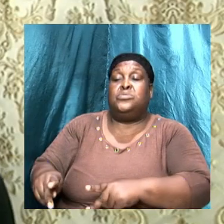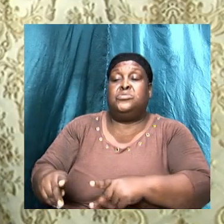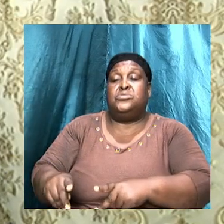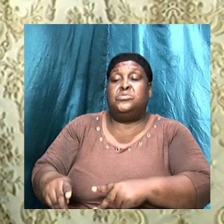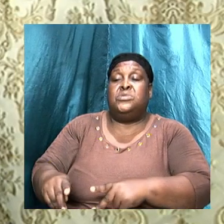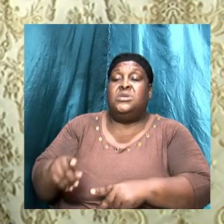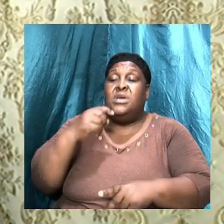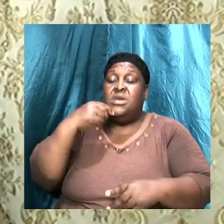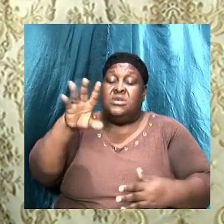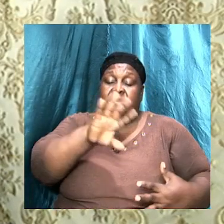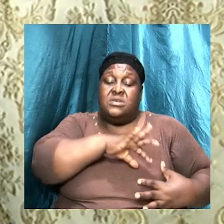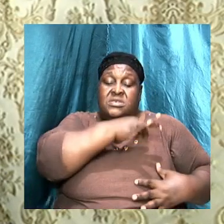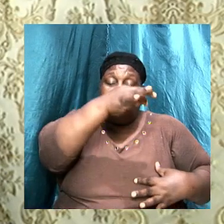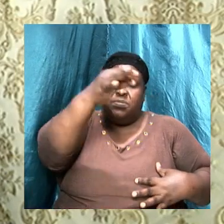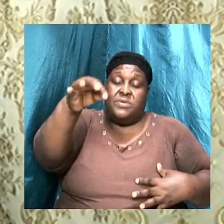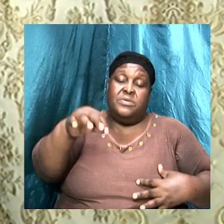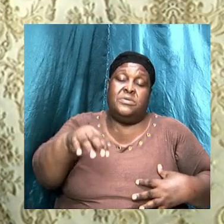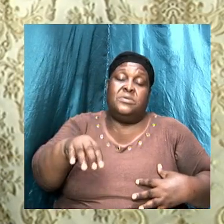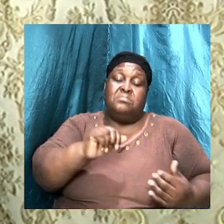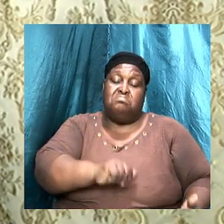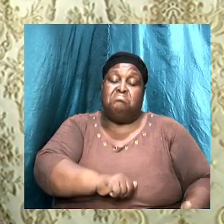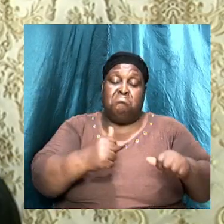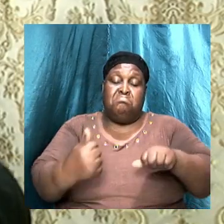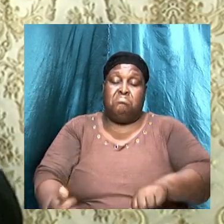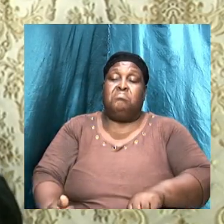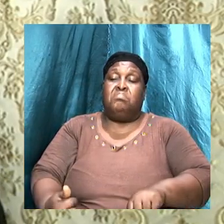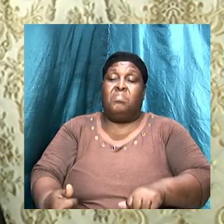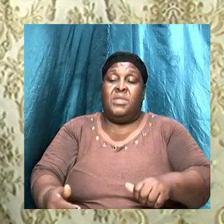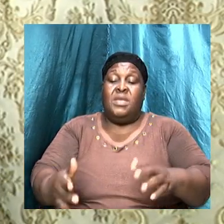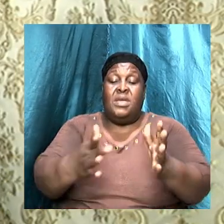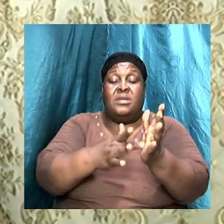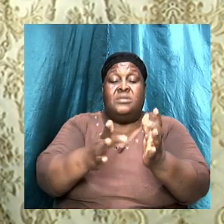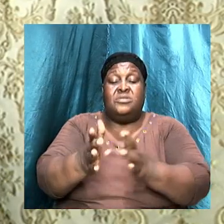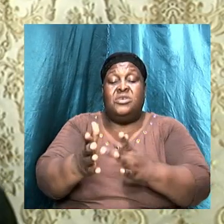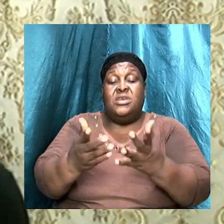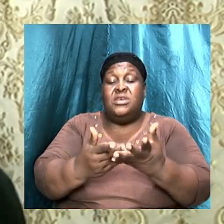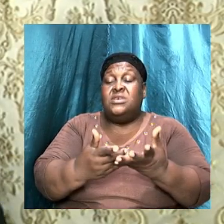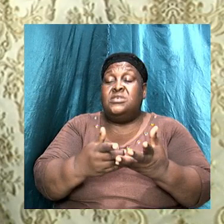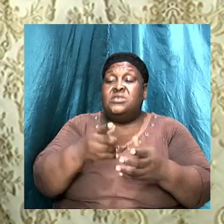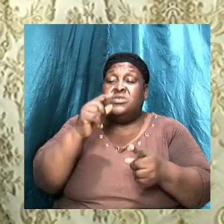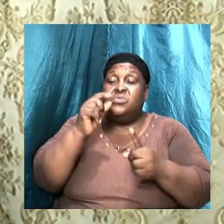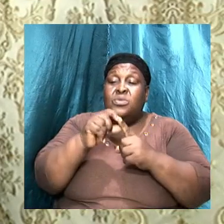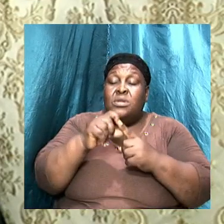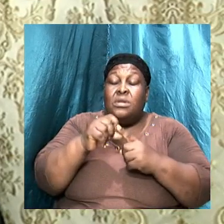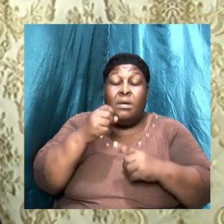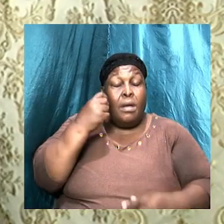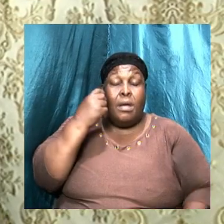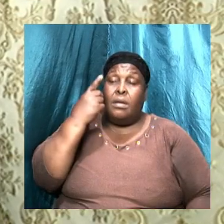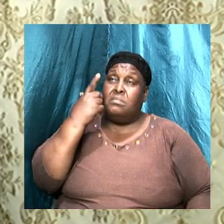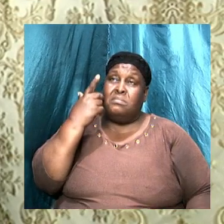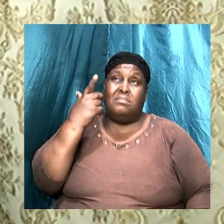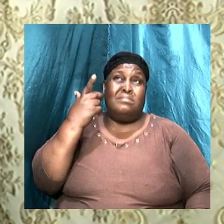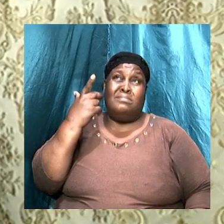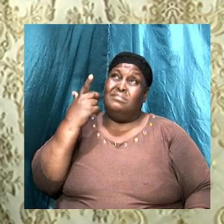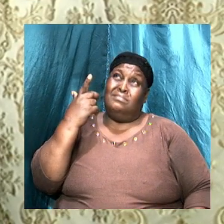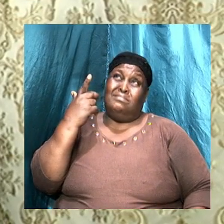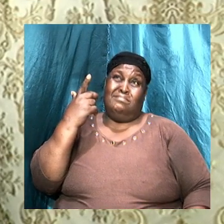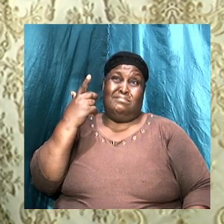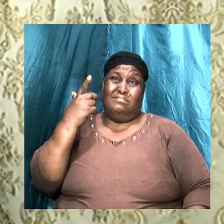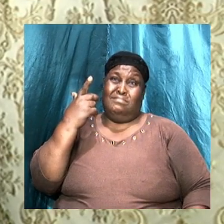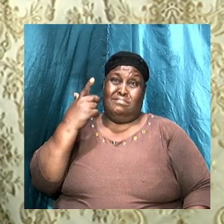on spirit baptism. Jesus' exact words, Marvel not, I say unto you,